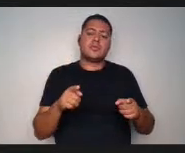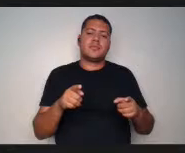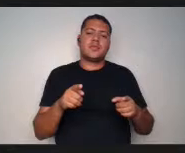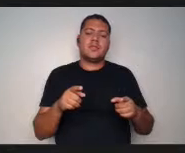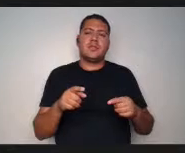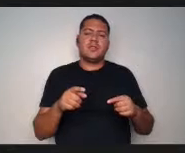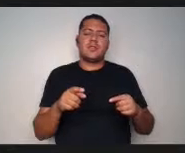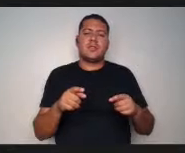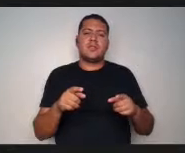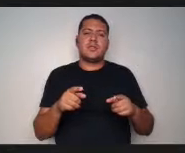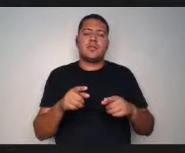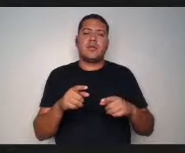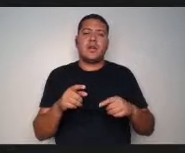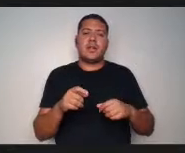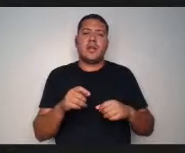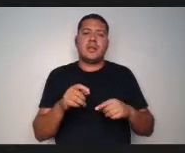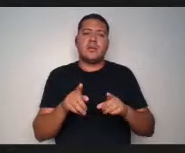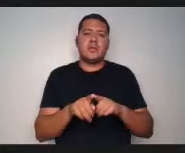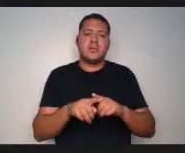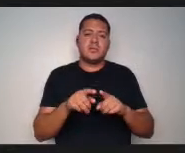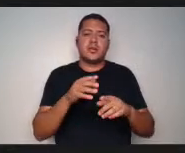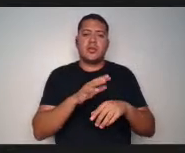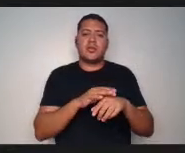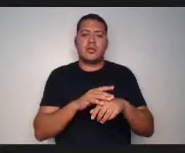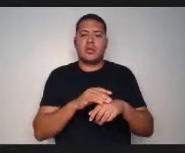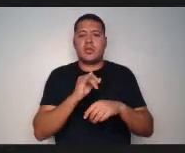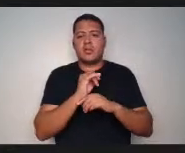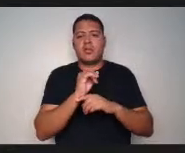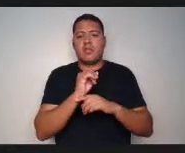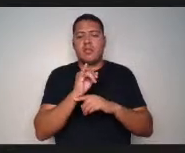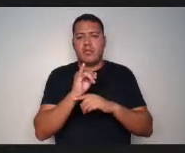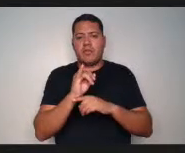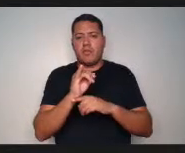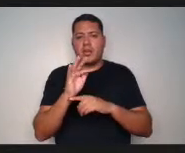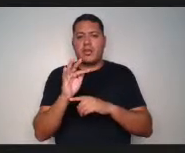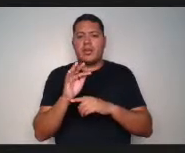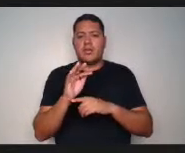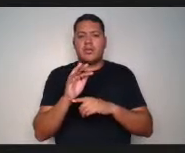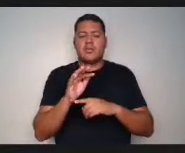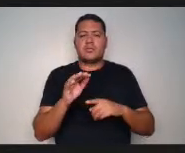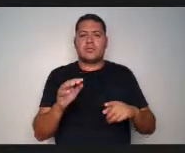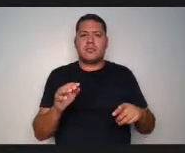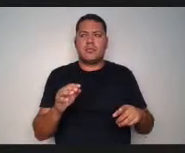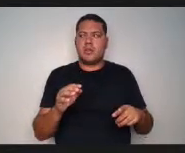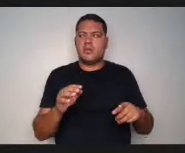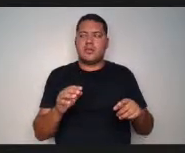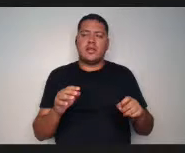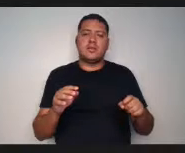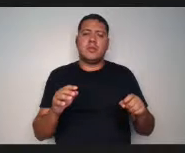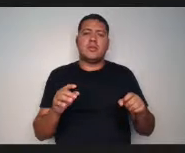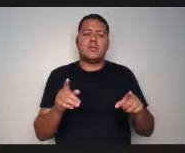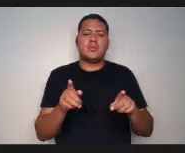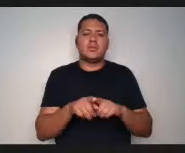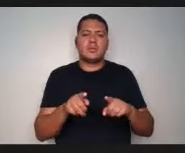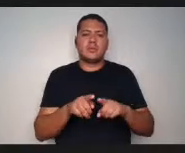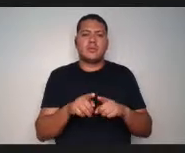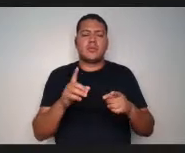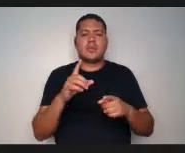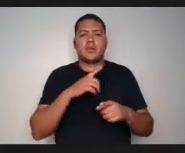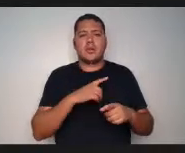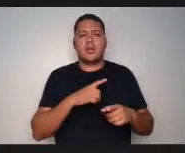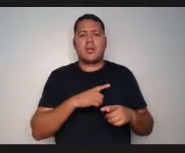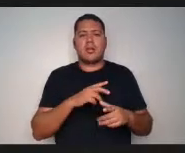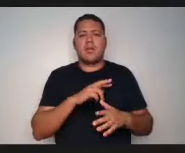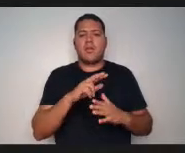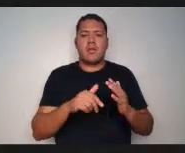especially given the Delta variant. We know there's been more breakthrough infections.